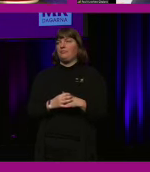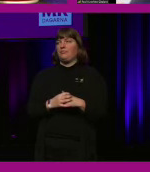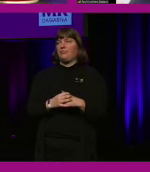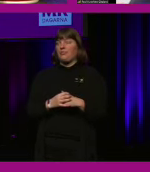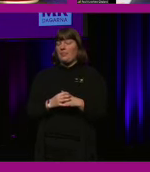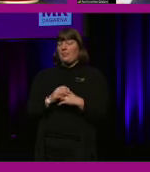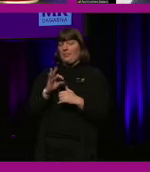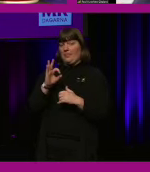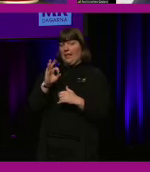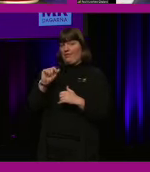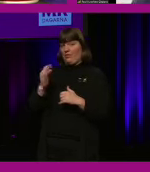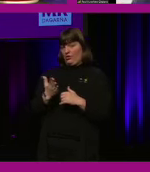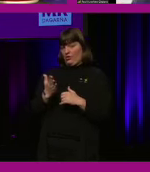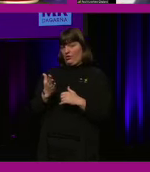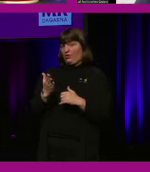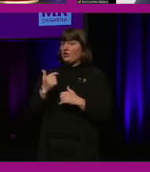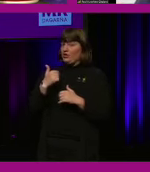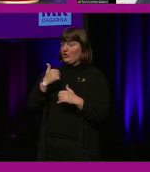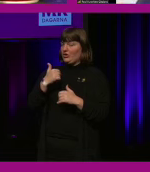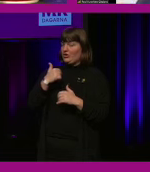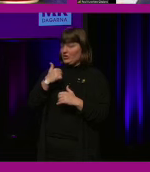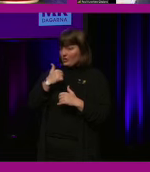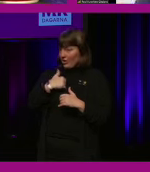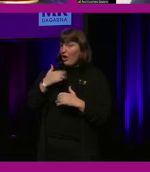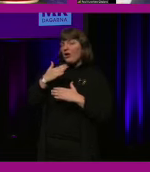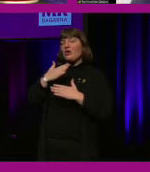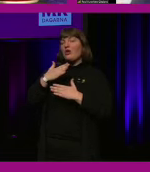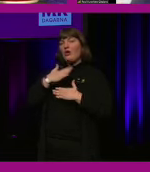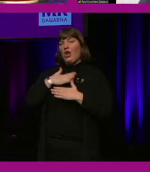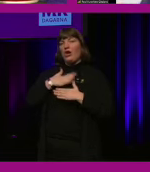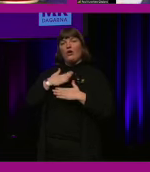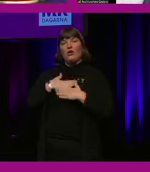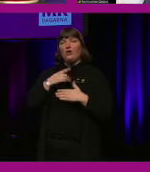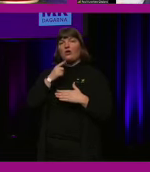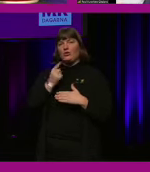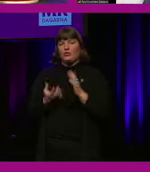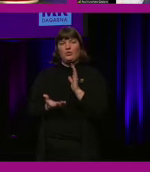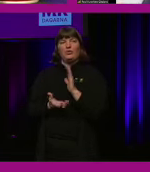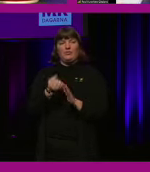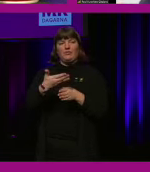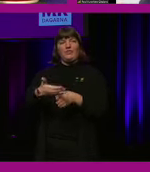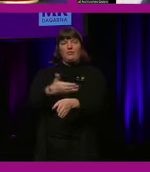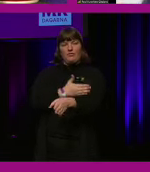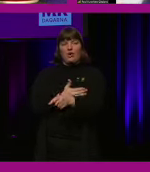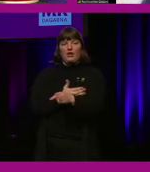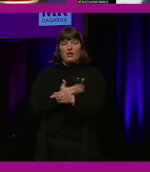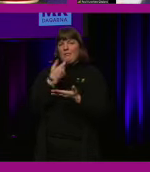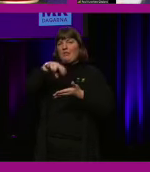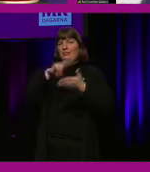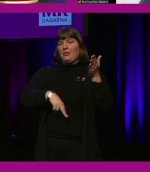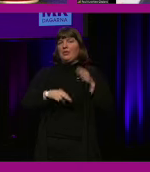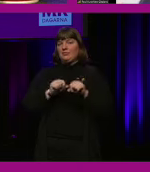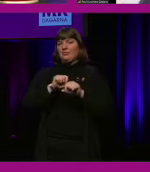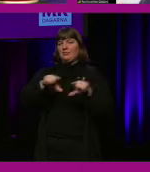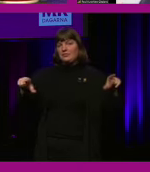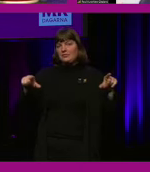Henry, I'm glad that you went back to the sort of preamble of the Universal Declaration of Human Rights, 1948. And the point that I would